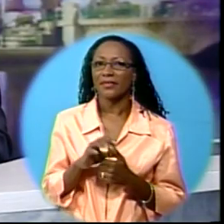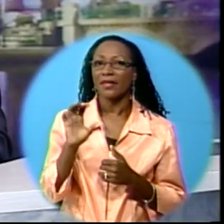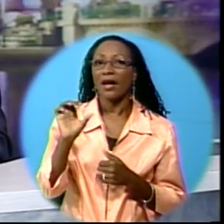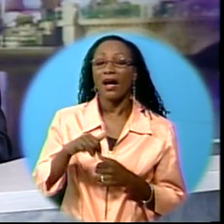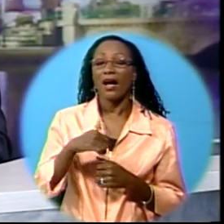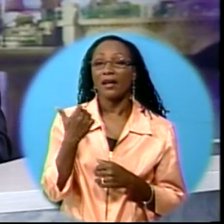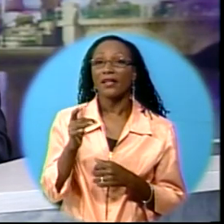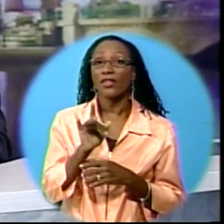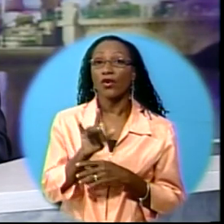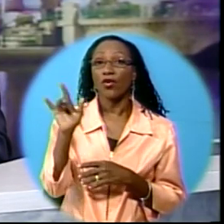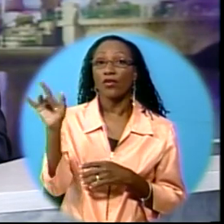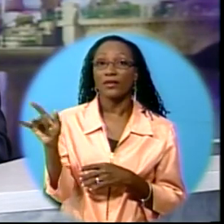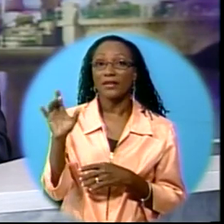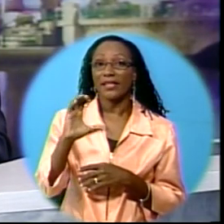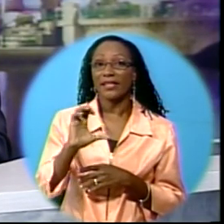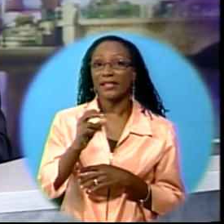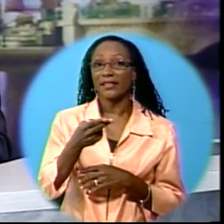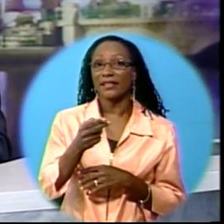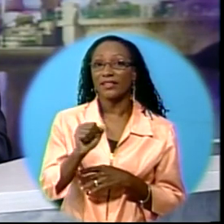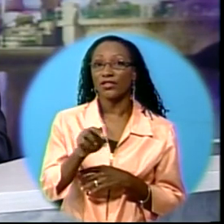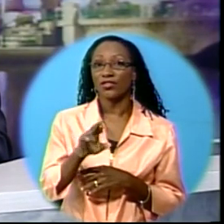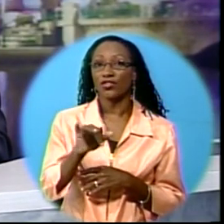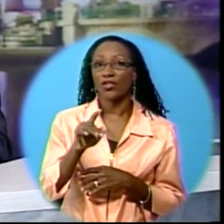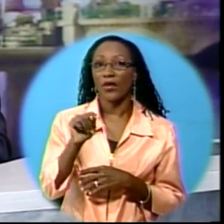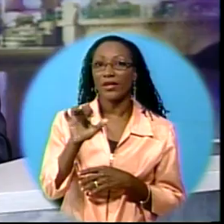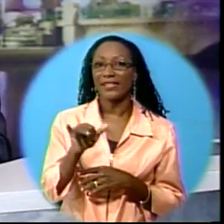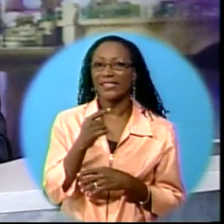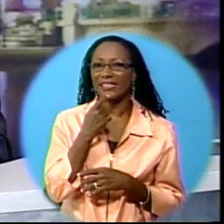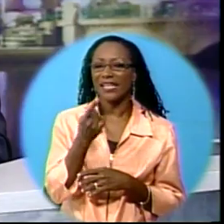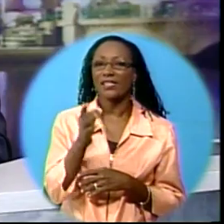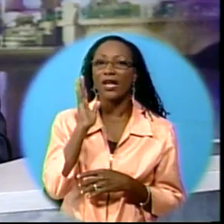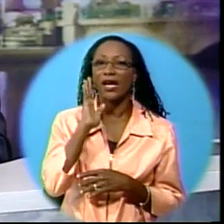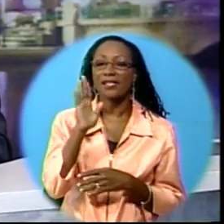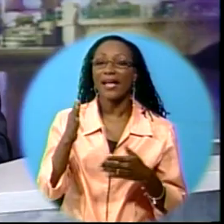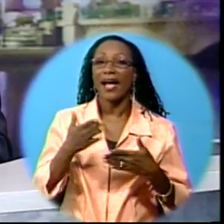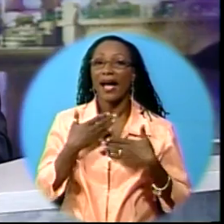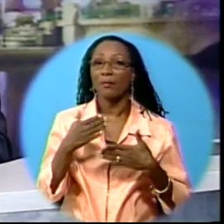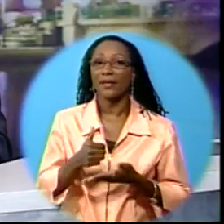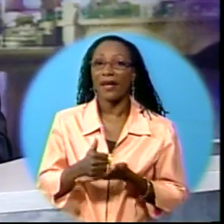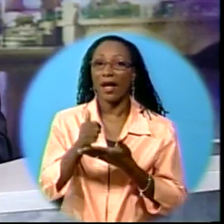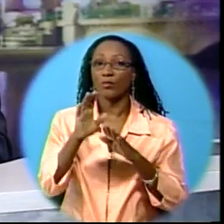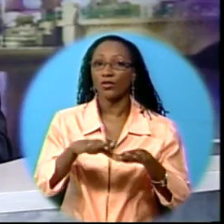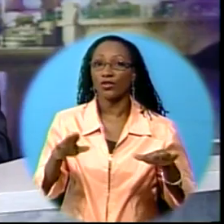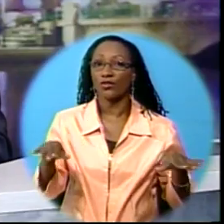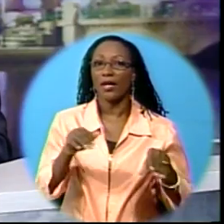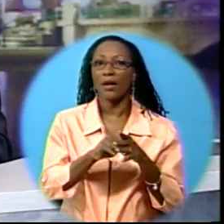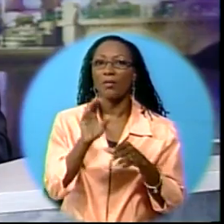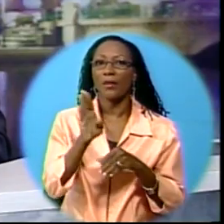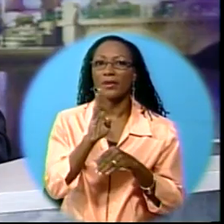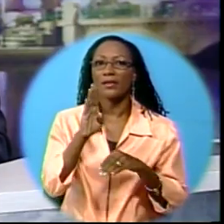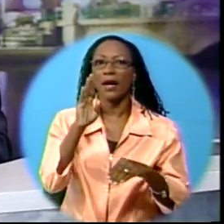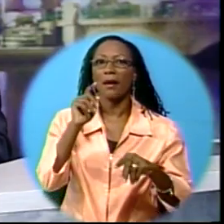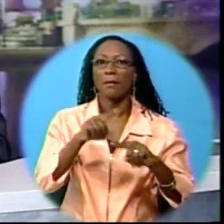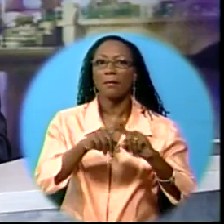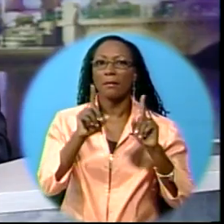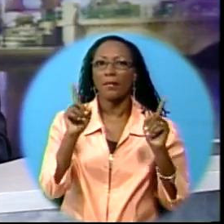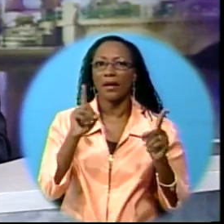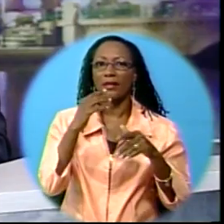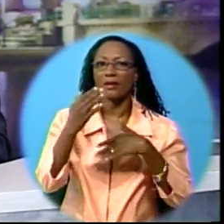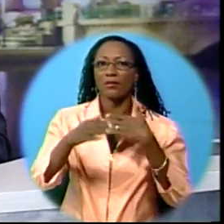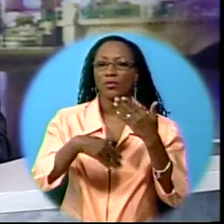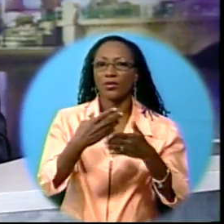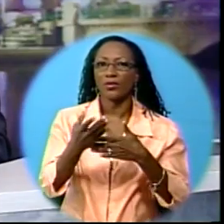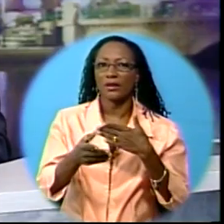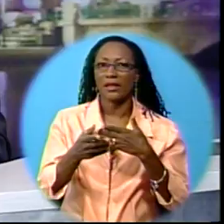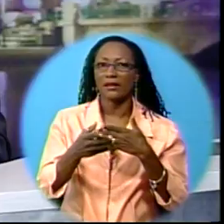Yet another overseas-based charity says it is only too happy to help children in Barbados, but the process surrounding the donation